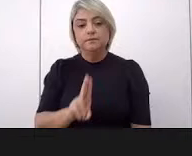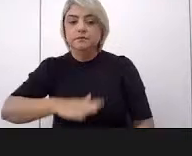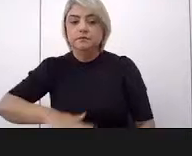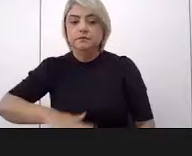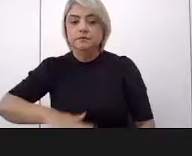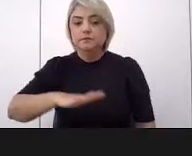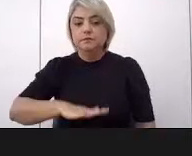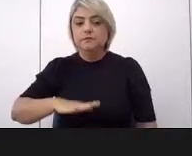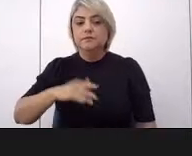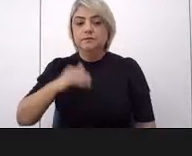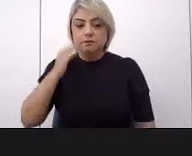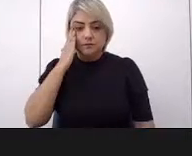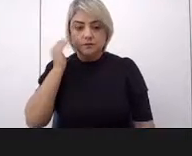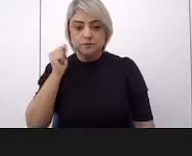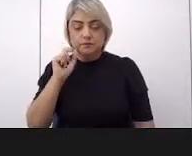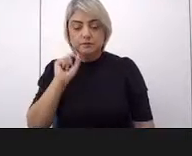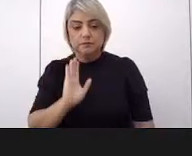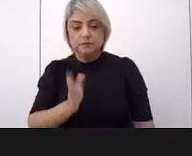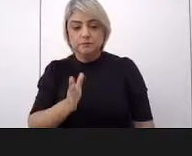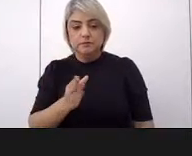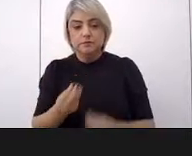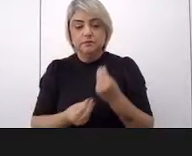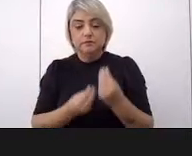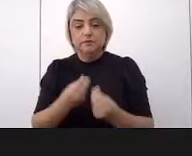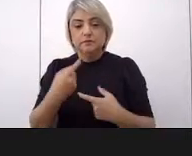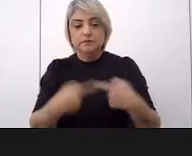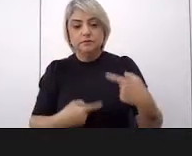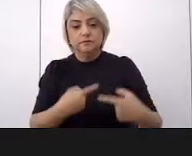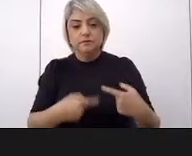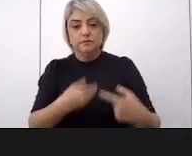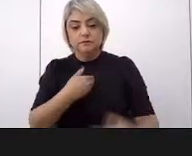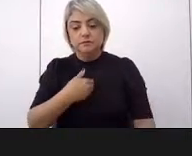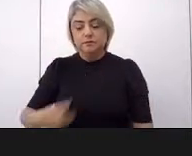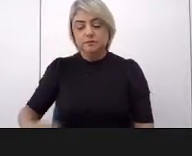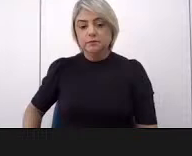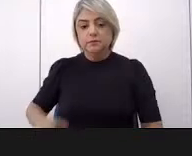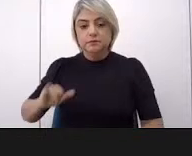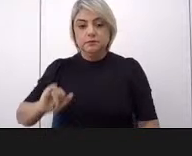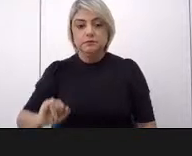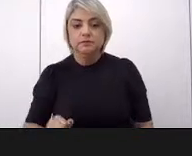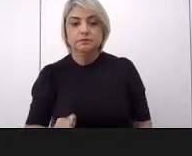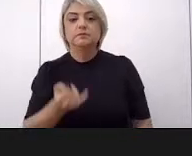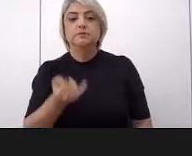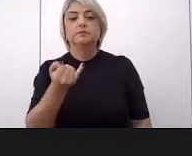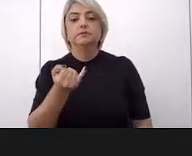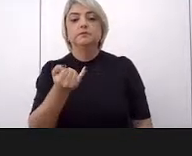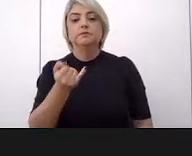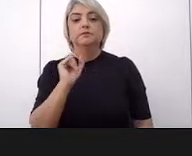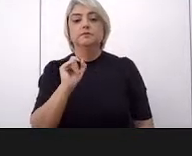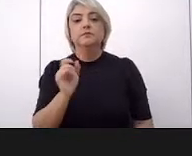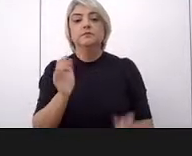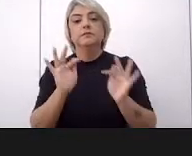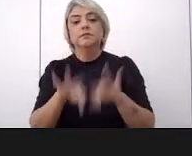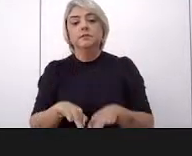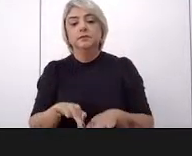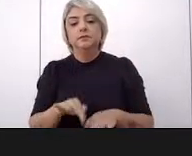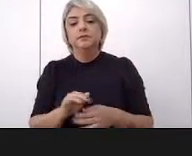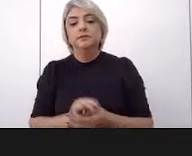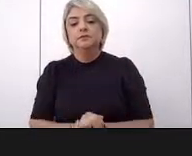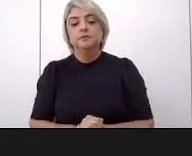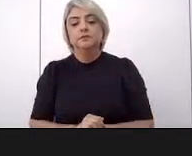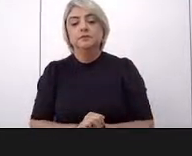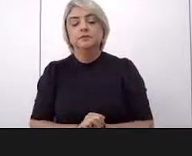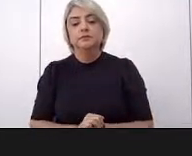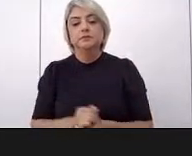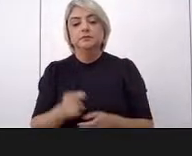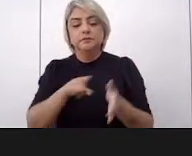a public policy as an opportunity structure. And finally, French research is focused on a